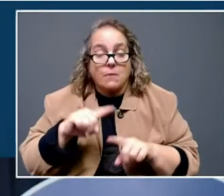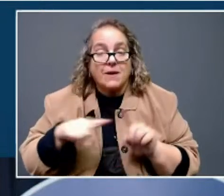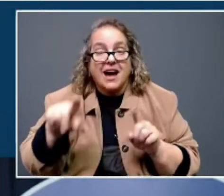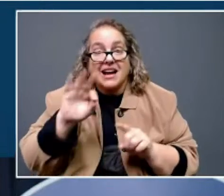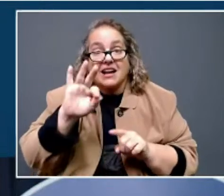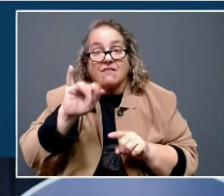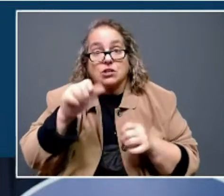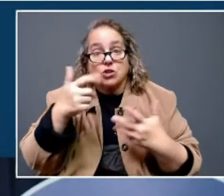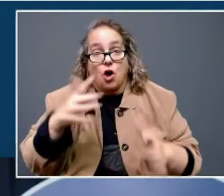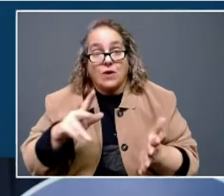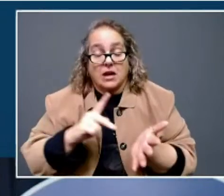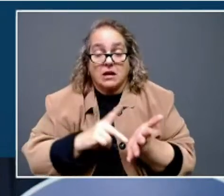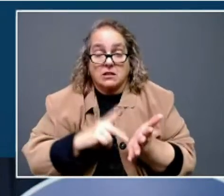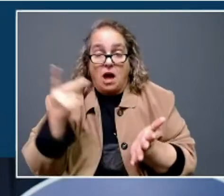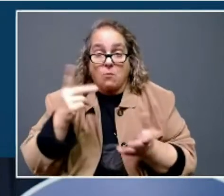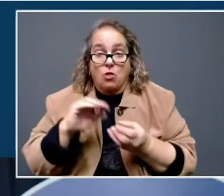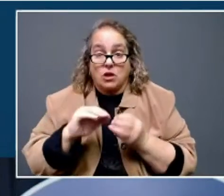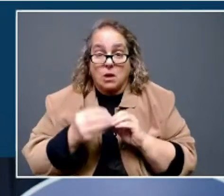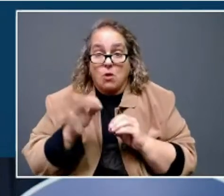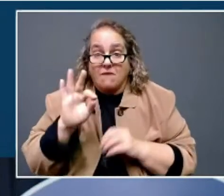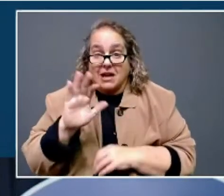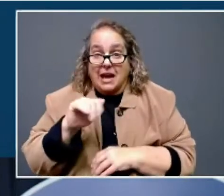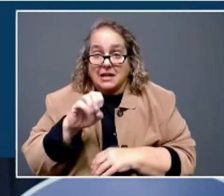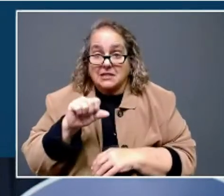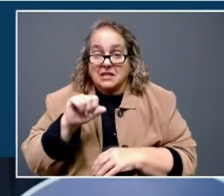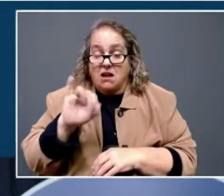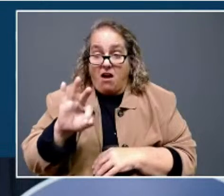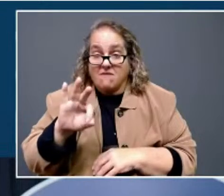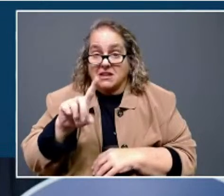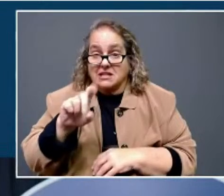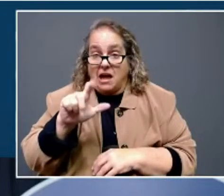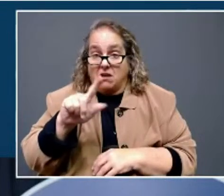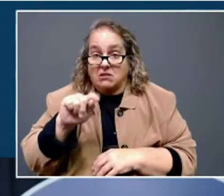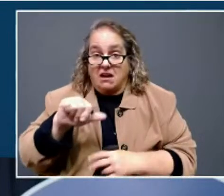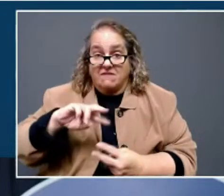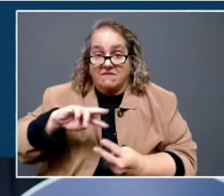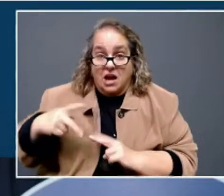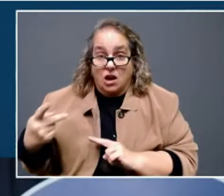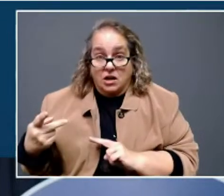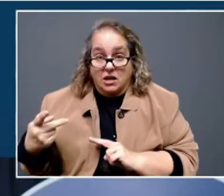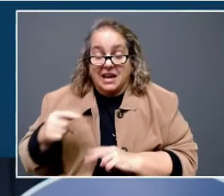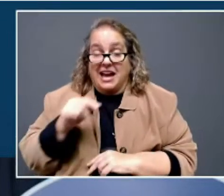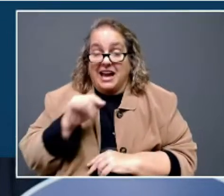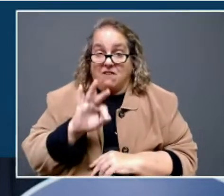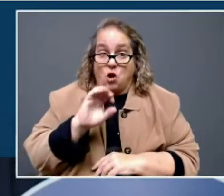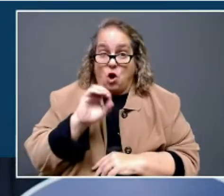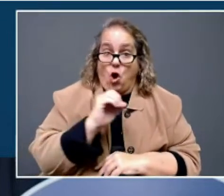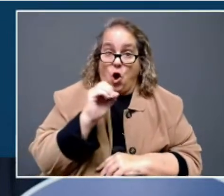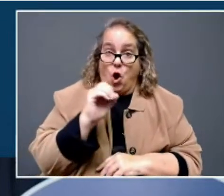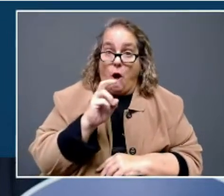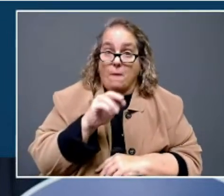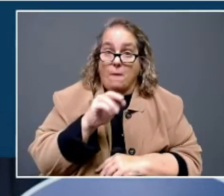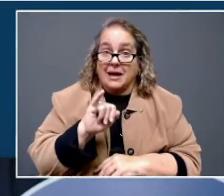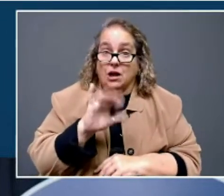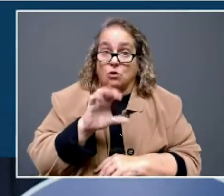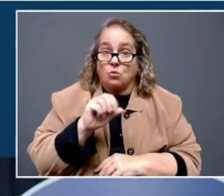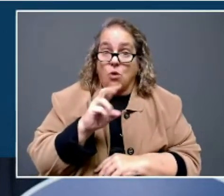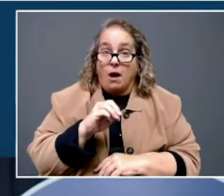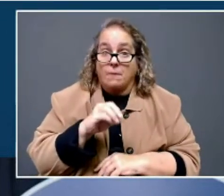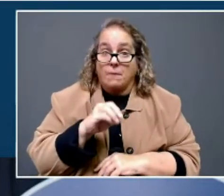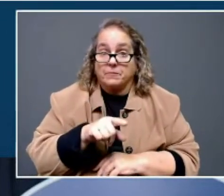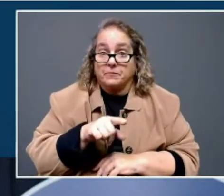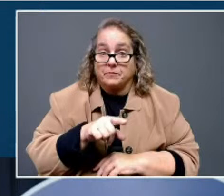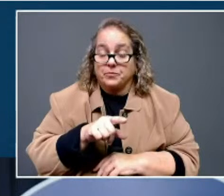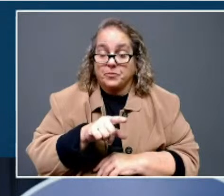of cases of Delta, if it may double even where it is right now, it could be a quarter